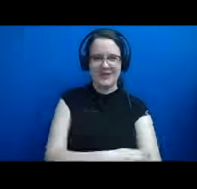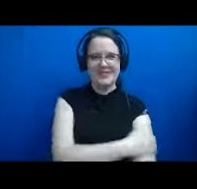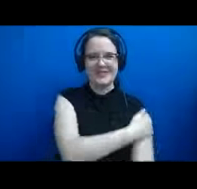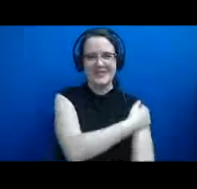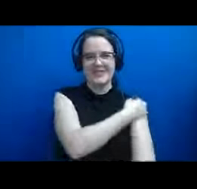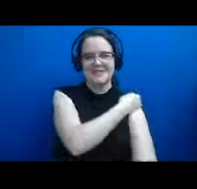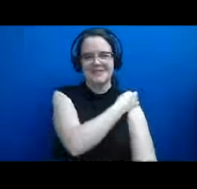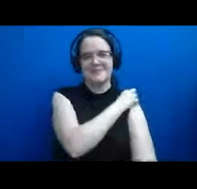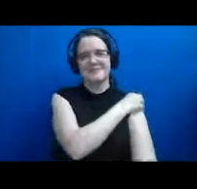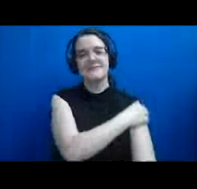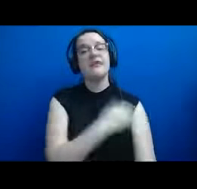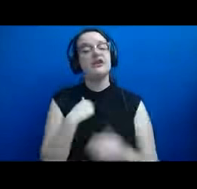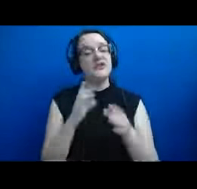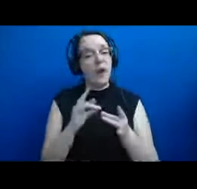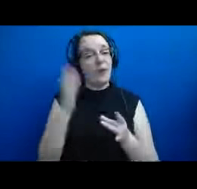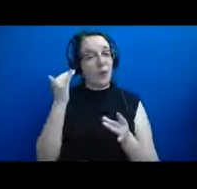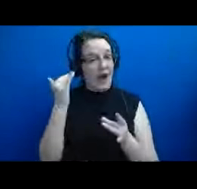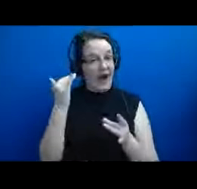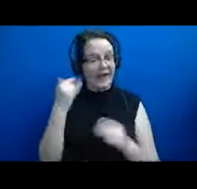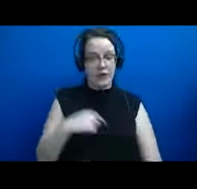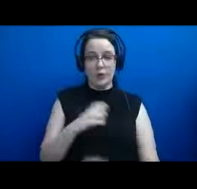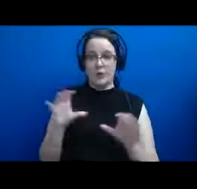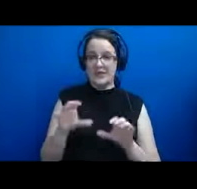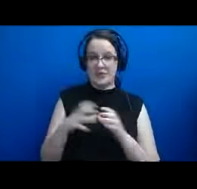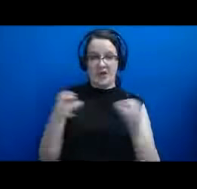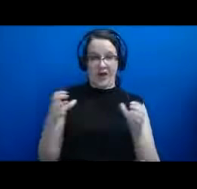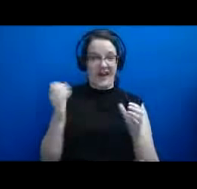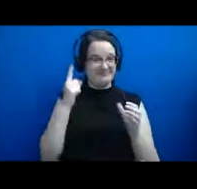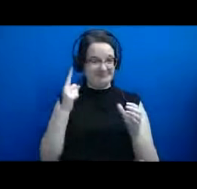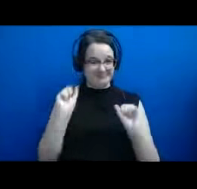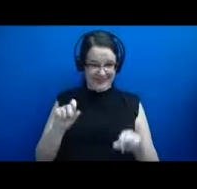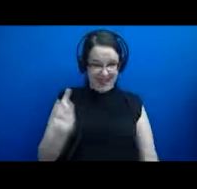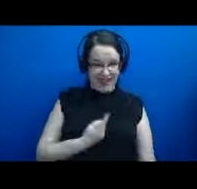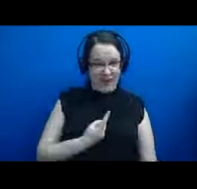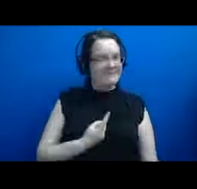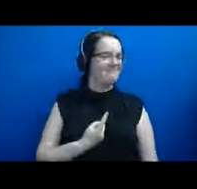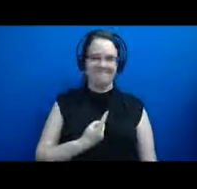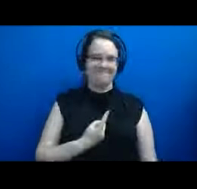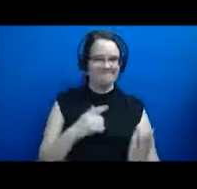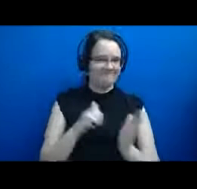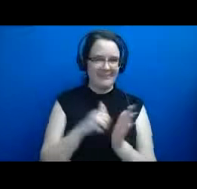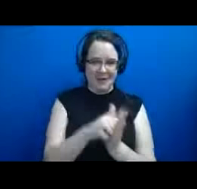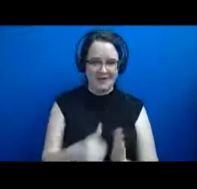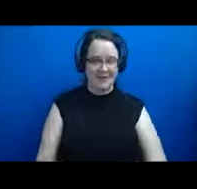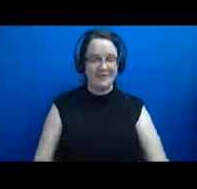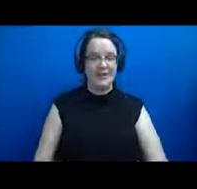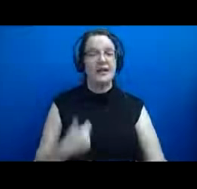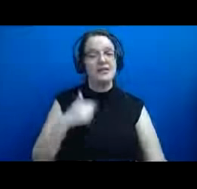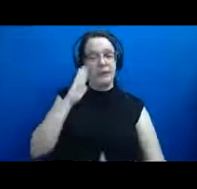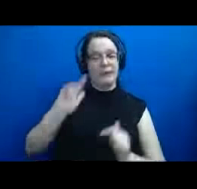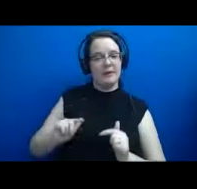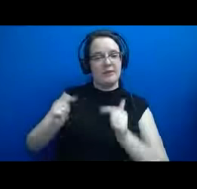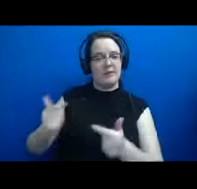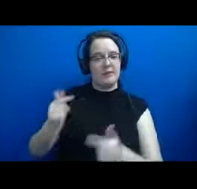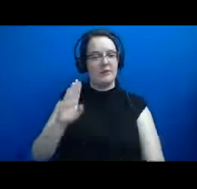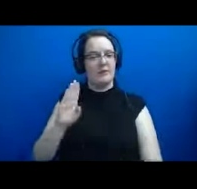to say that while we do a lot, we can't do it alone, right? And so I'm gonna turn it over to Beatrice because